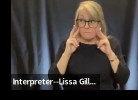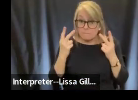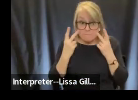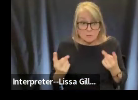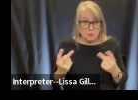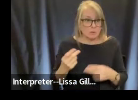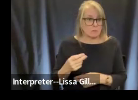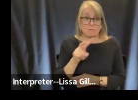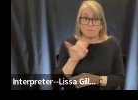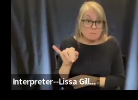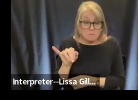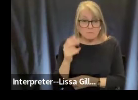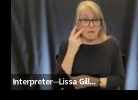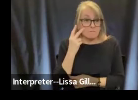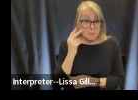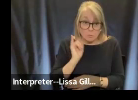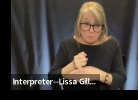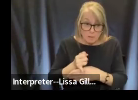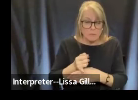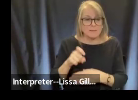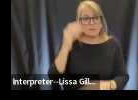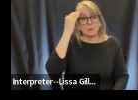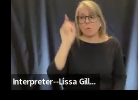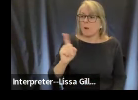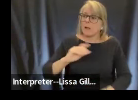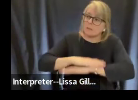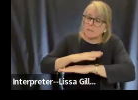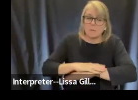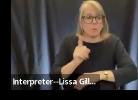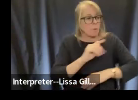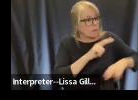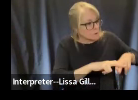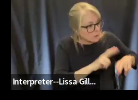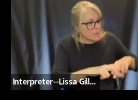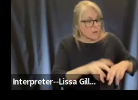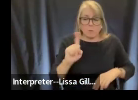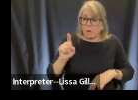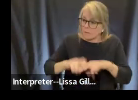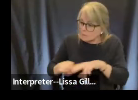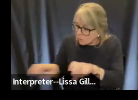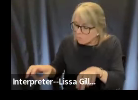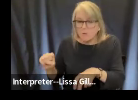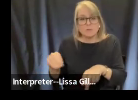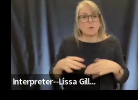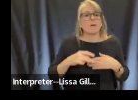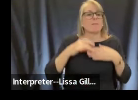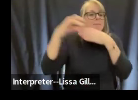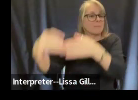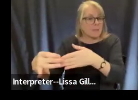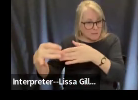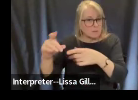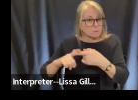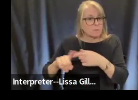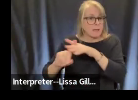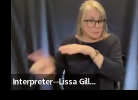impairments. You need to be familiar with where the table is or where the chair is or where the couch is, so that can lead you to those exits and that you won't